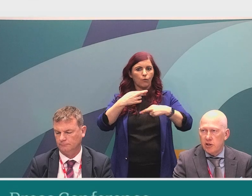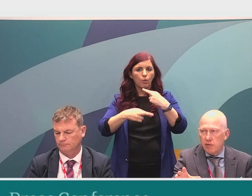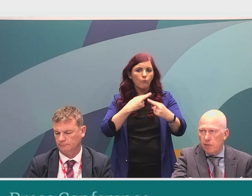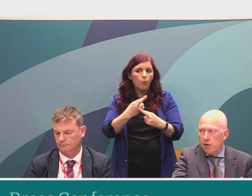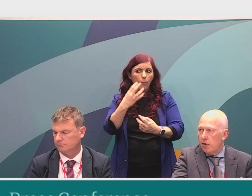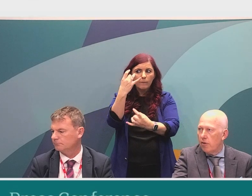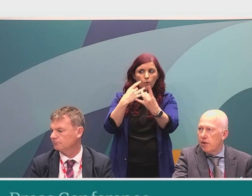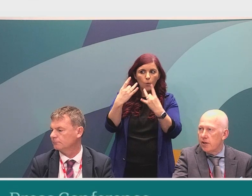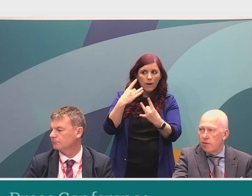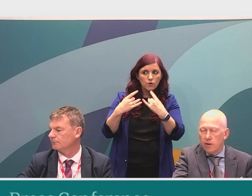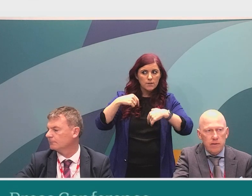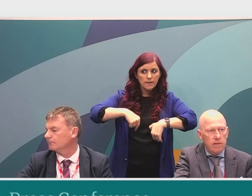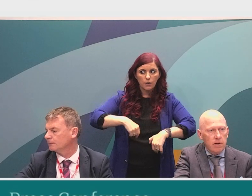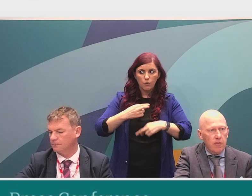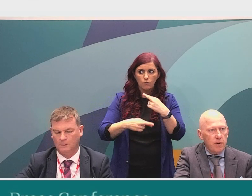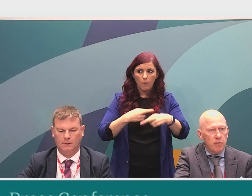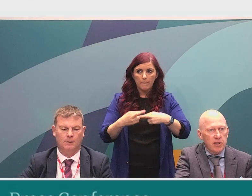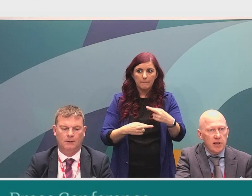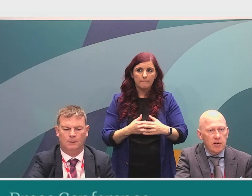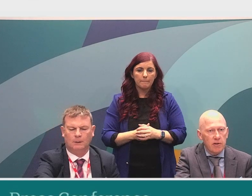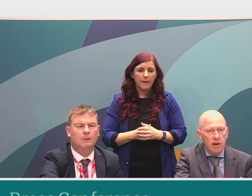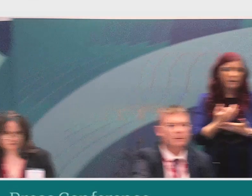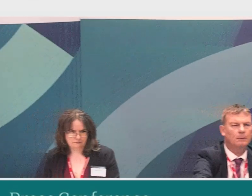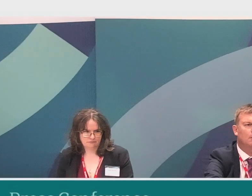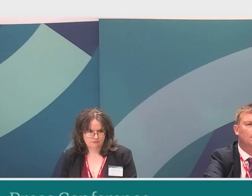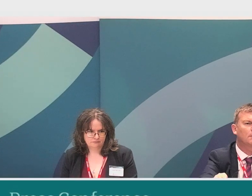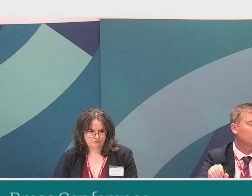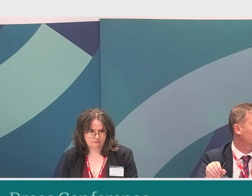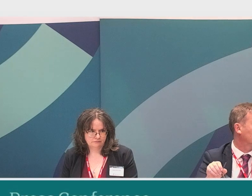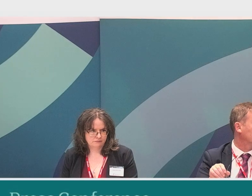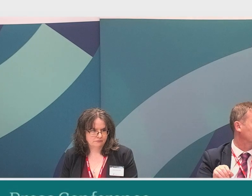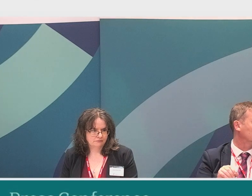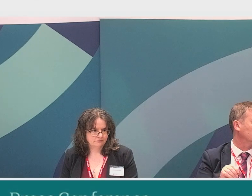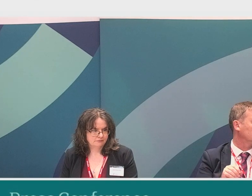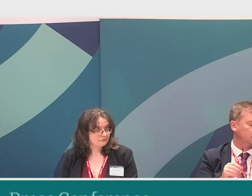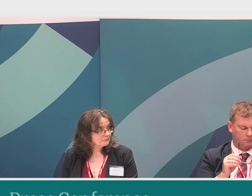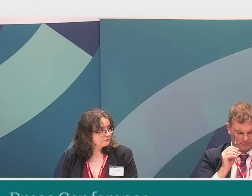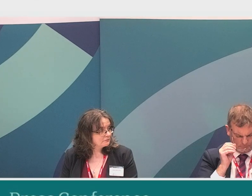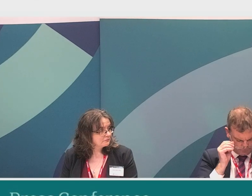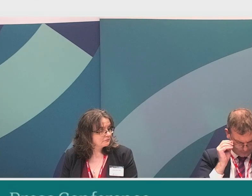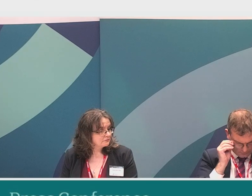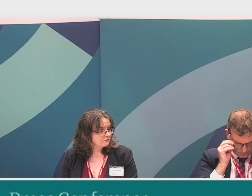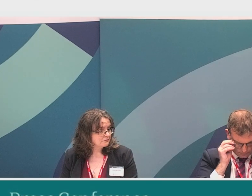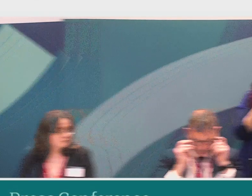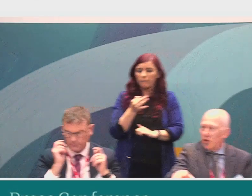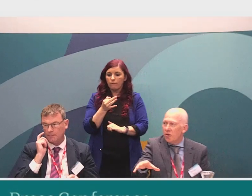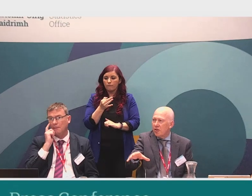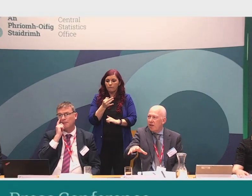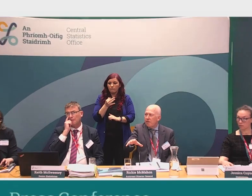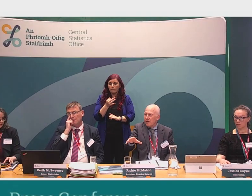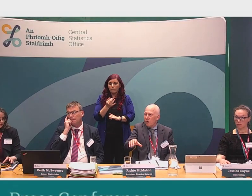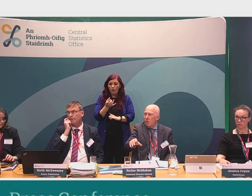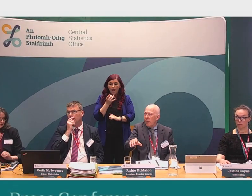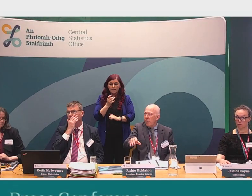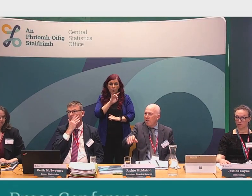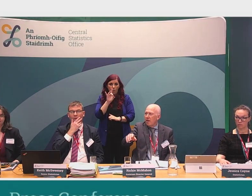questions from the audience here in the Government Press Centre. And maybe if you are asking a question, if you could just introduce yourself.